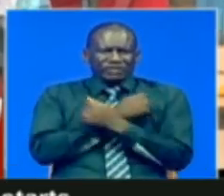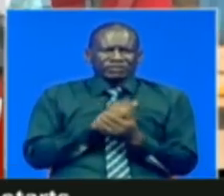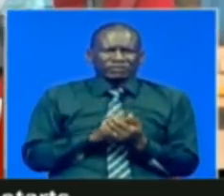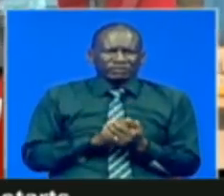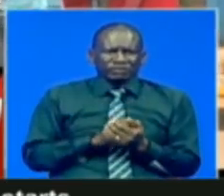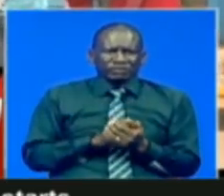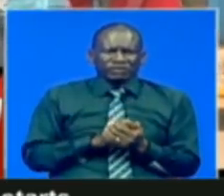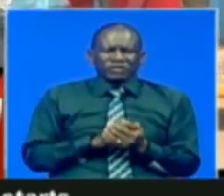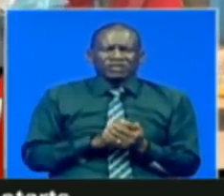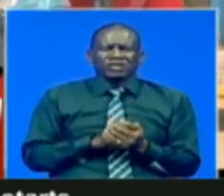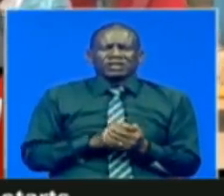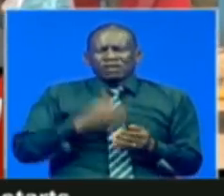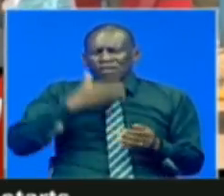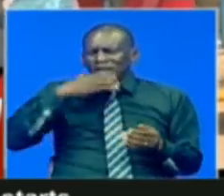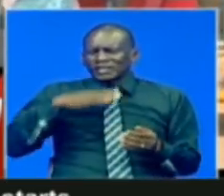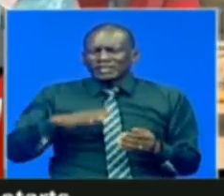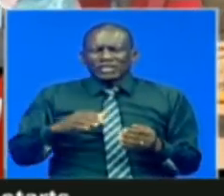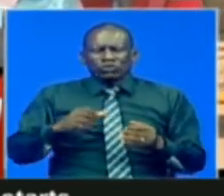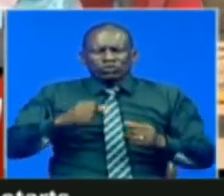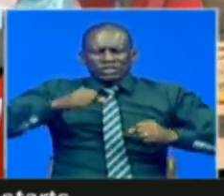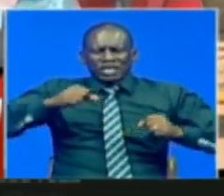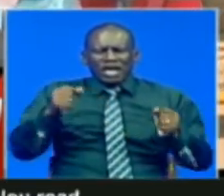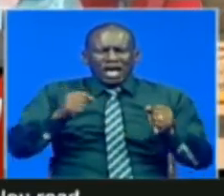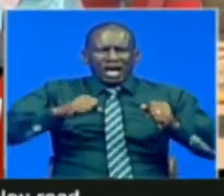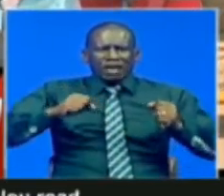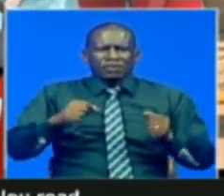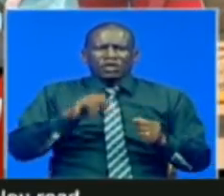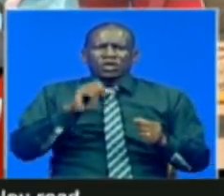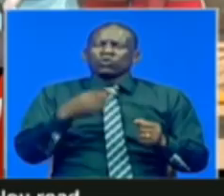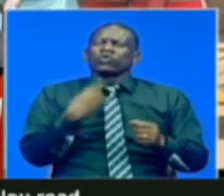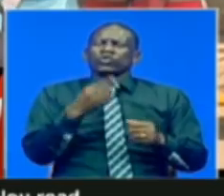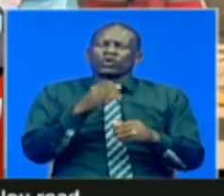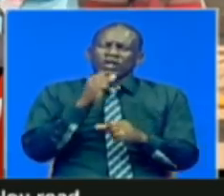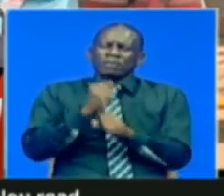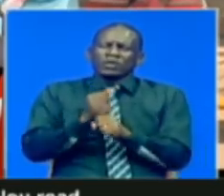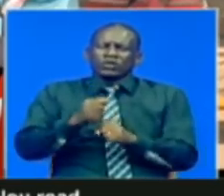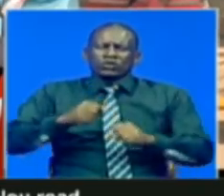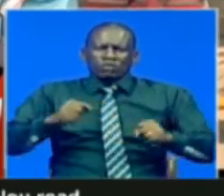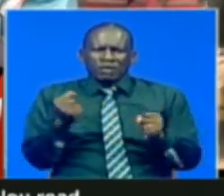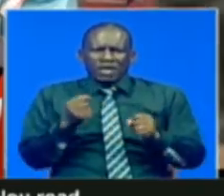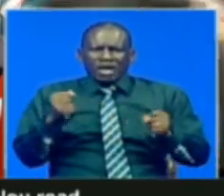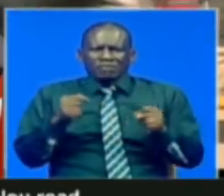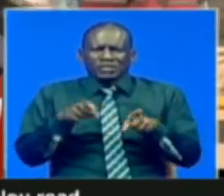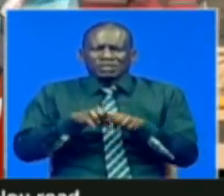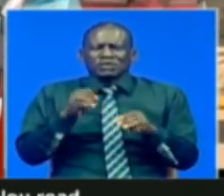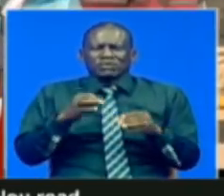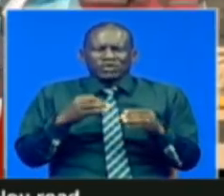A child was cheerful, could just make your day, even if you are down.